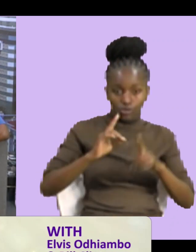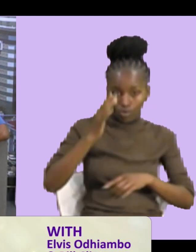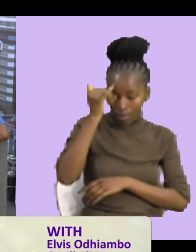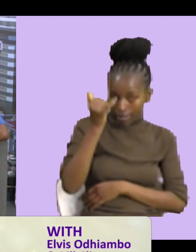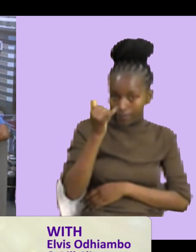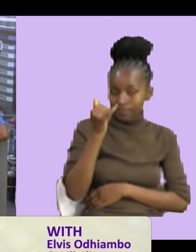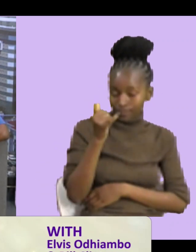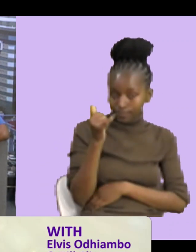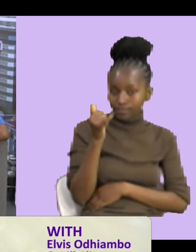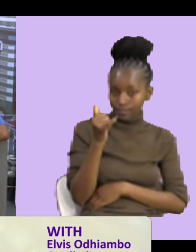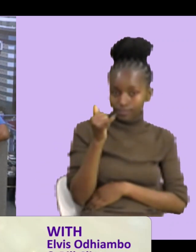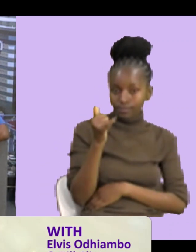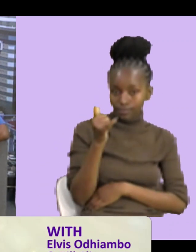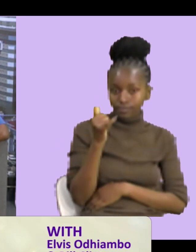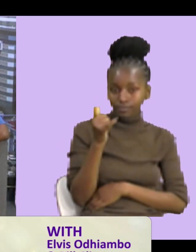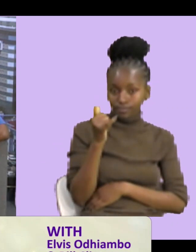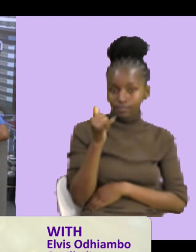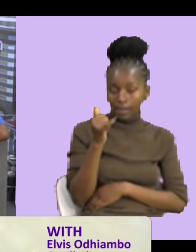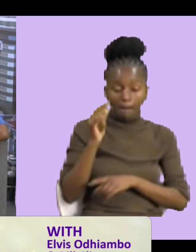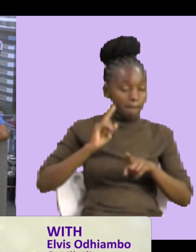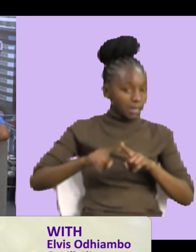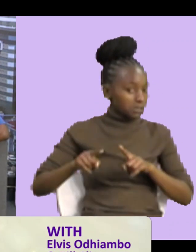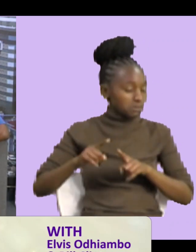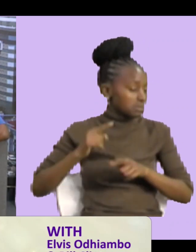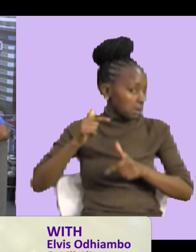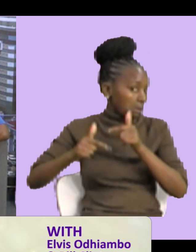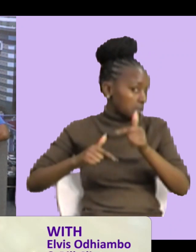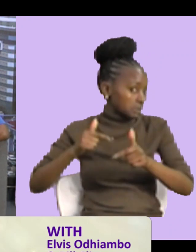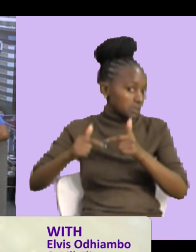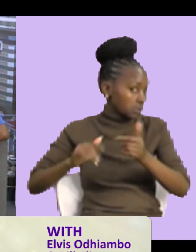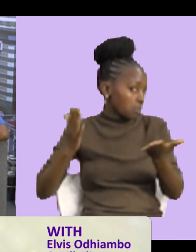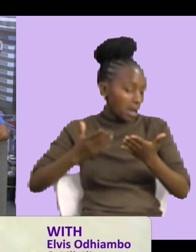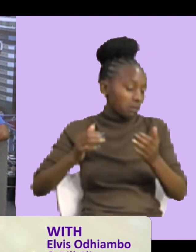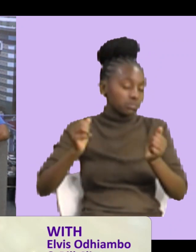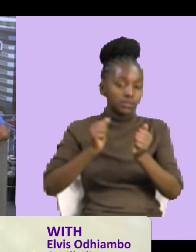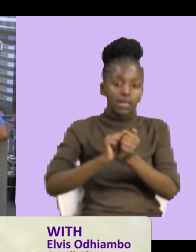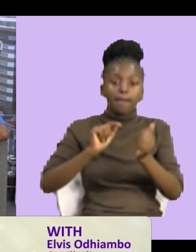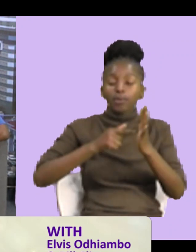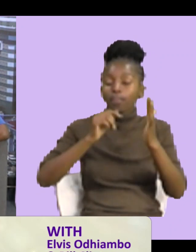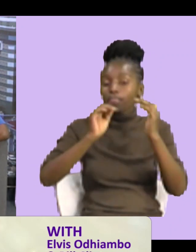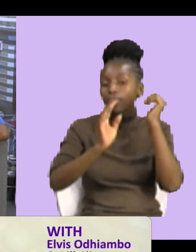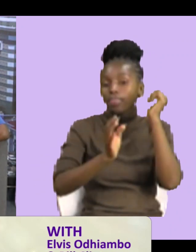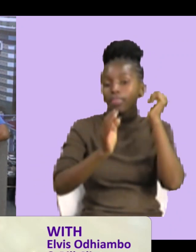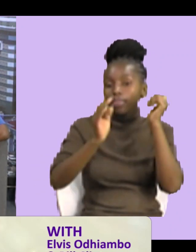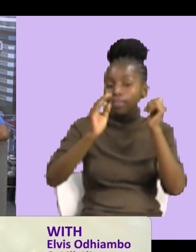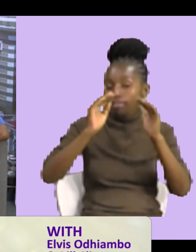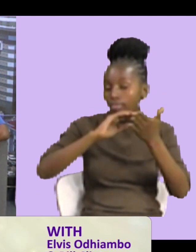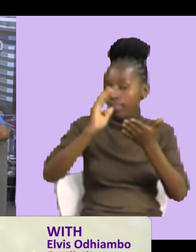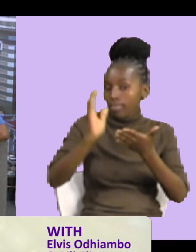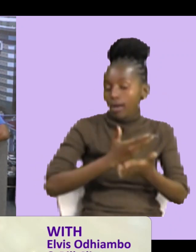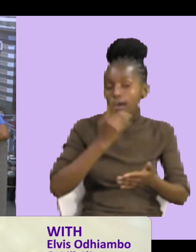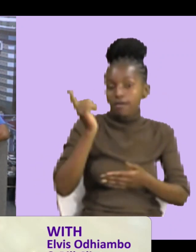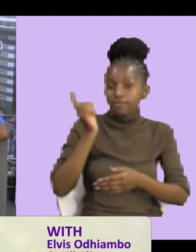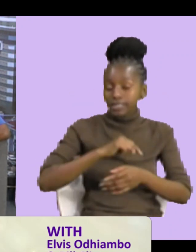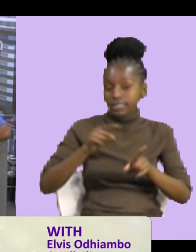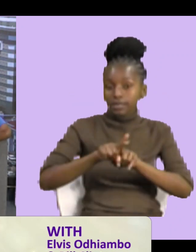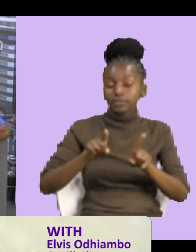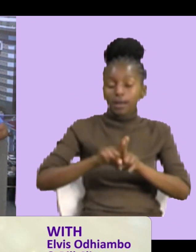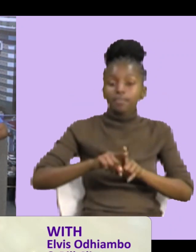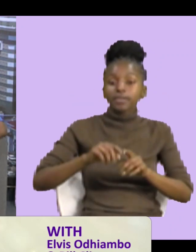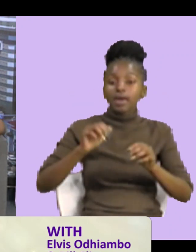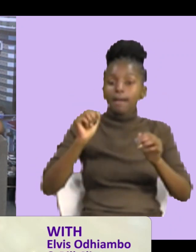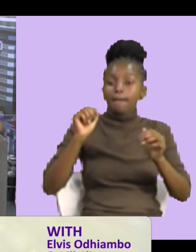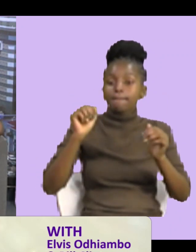but then again it still stands that as much as they're going to appeal, the fact is the penalty, the sanction will still